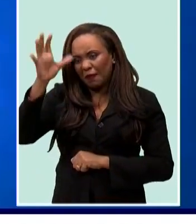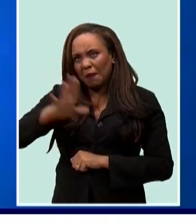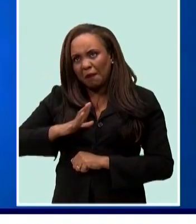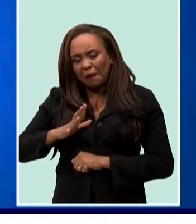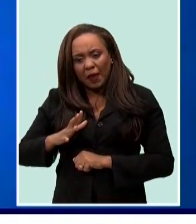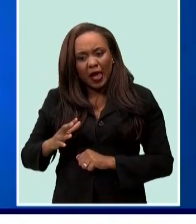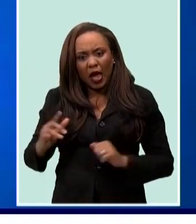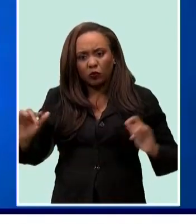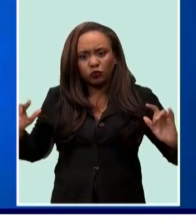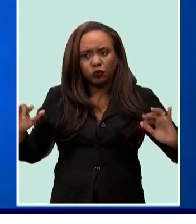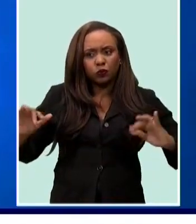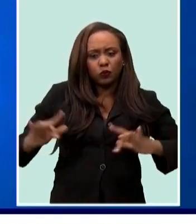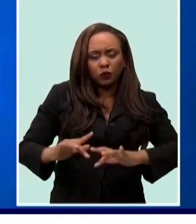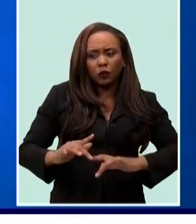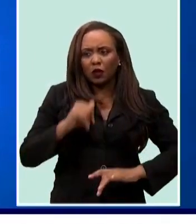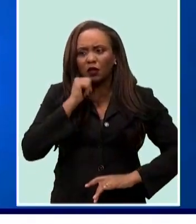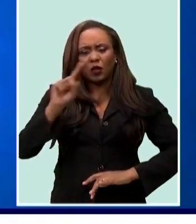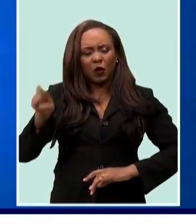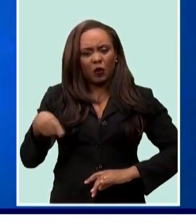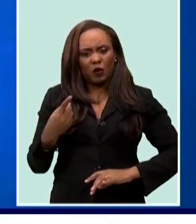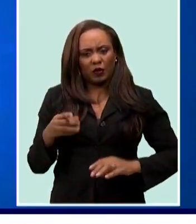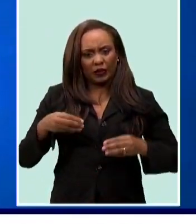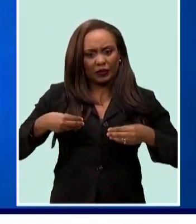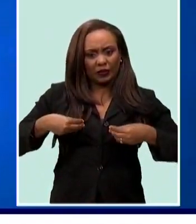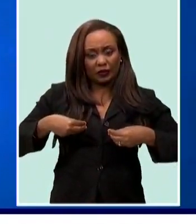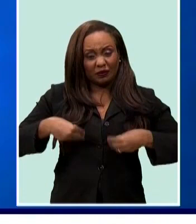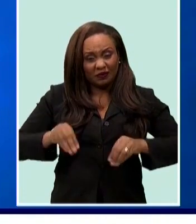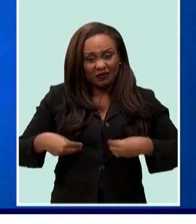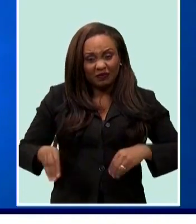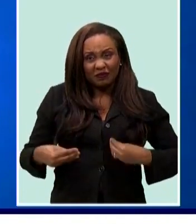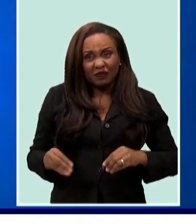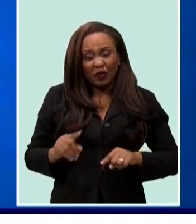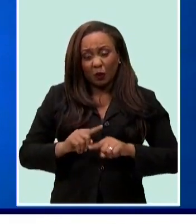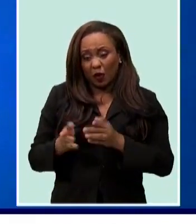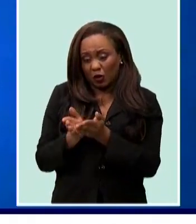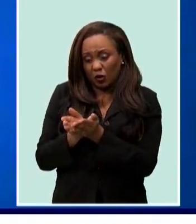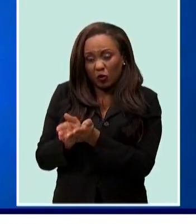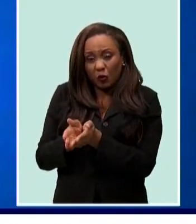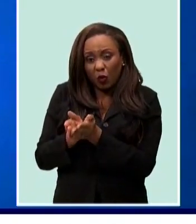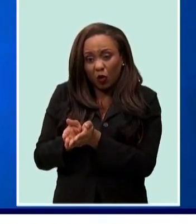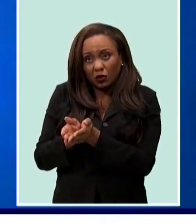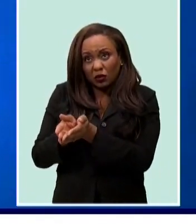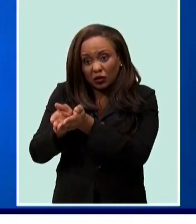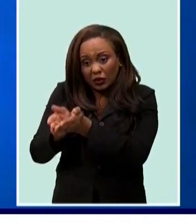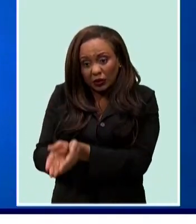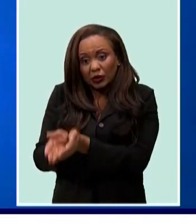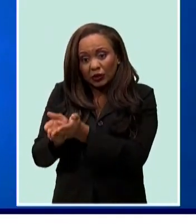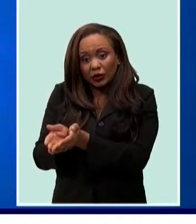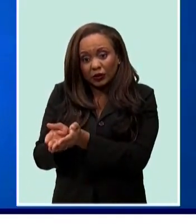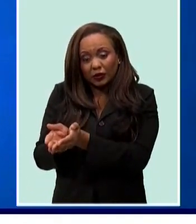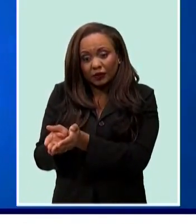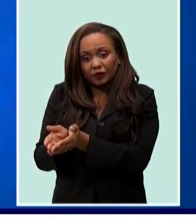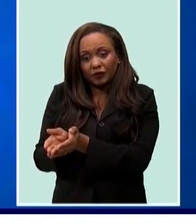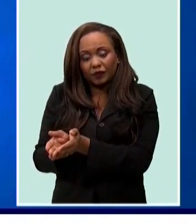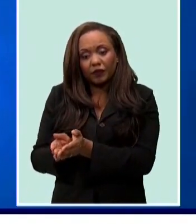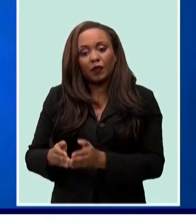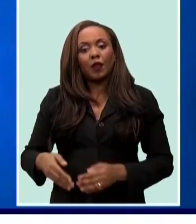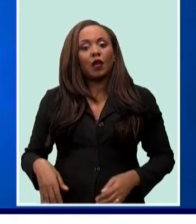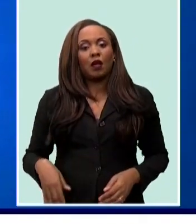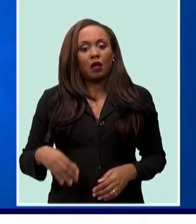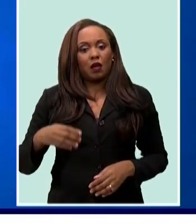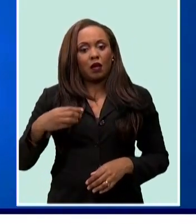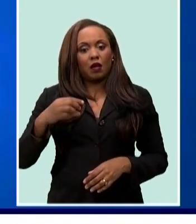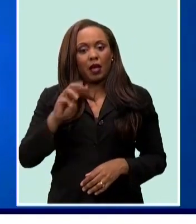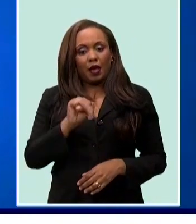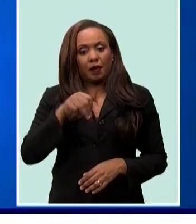it wasn't just the main market area. The boatyard got some much-needed attention as well. Member of Parliament for the area, Ralph